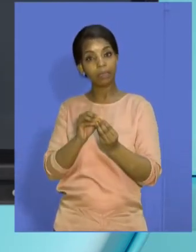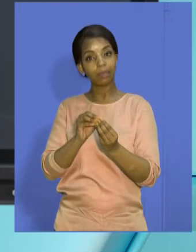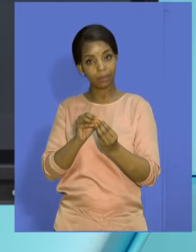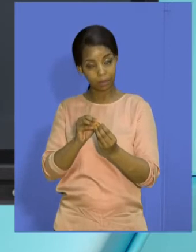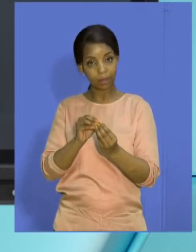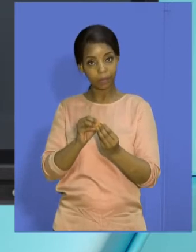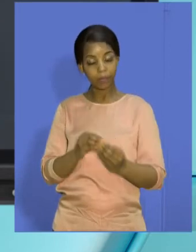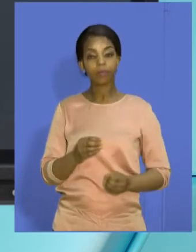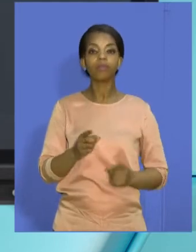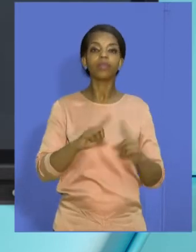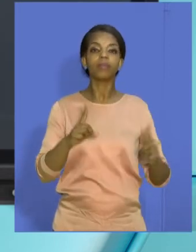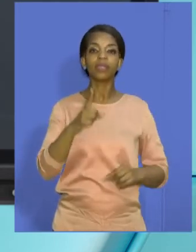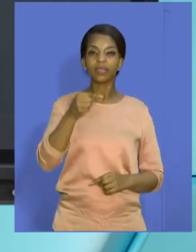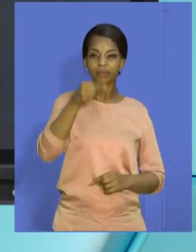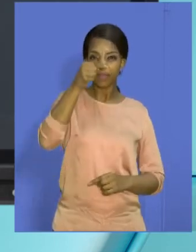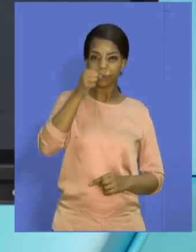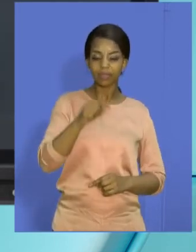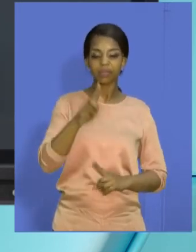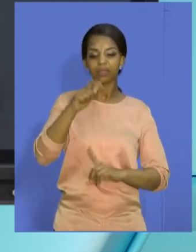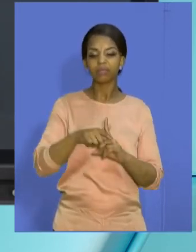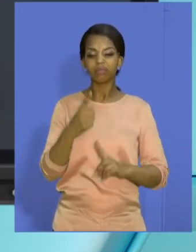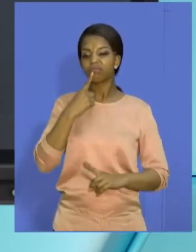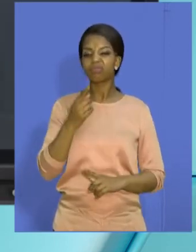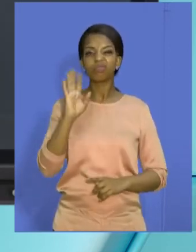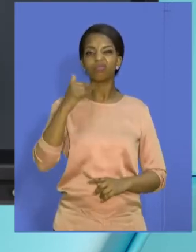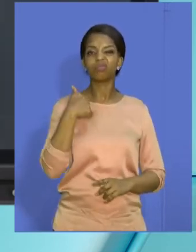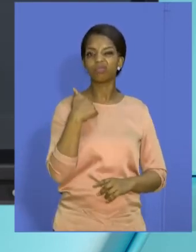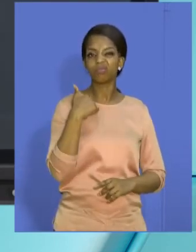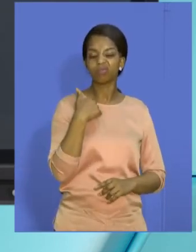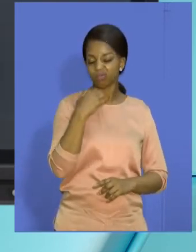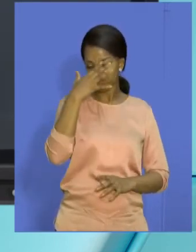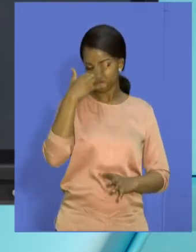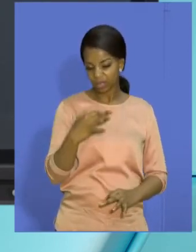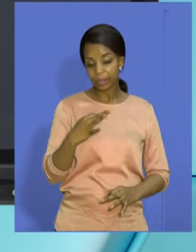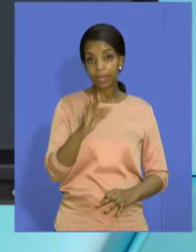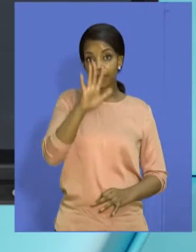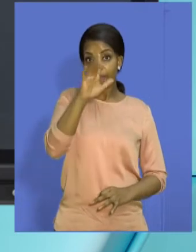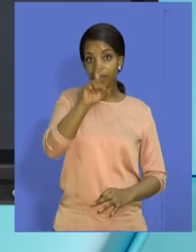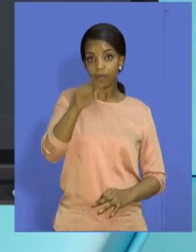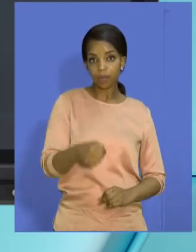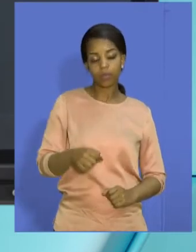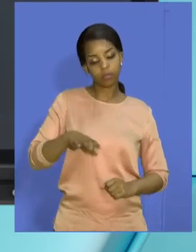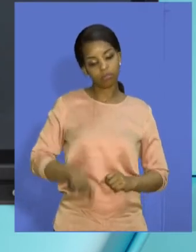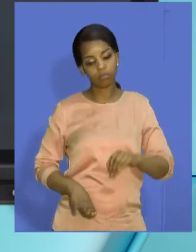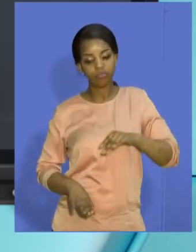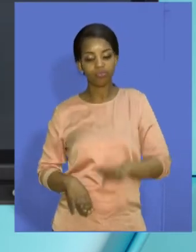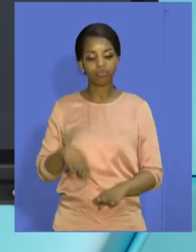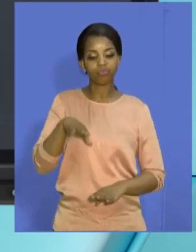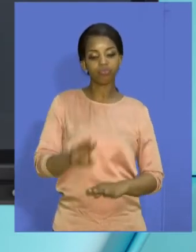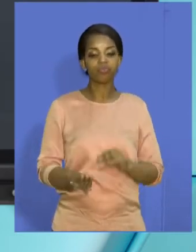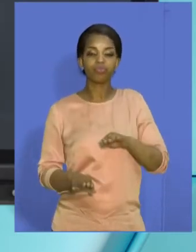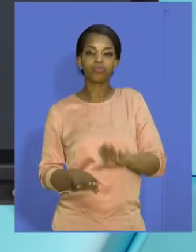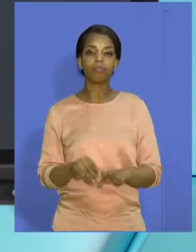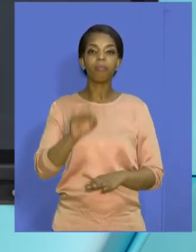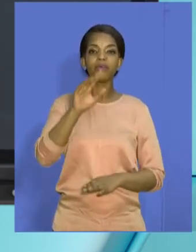they just said, okay, I'm just gonna walk 5,000 steps in each and every day, they will not get to